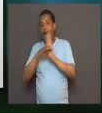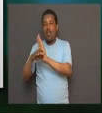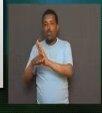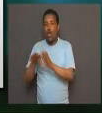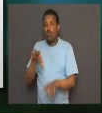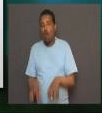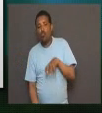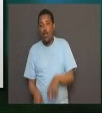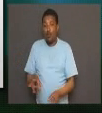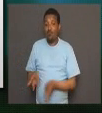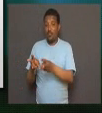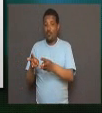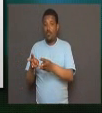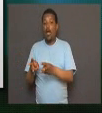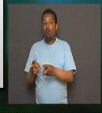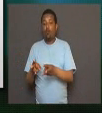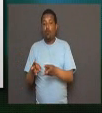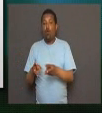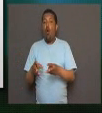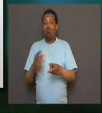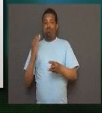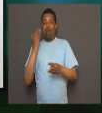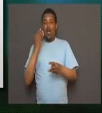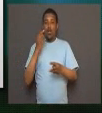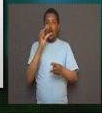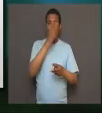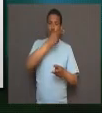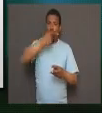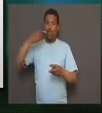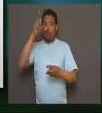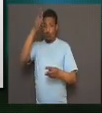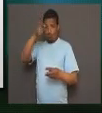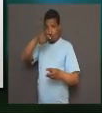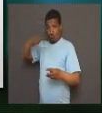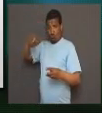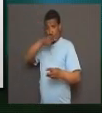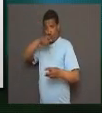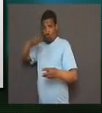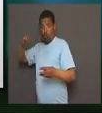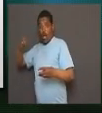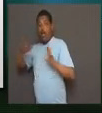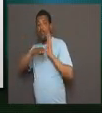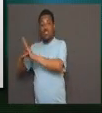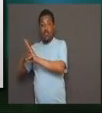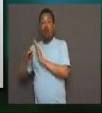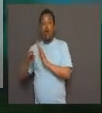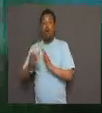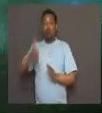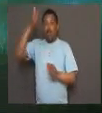mud road, and the solid line represents the main road.